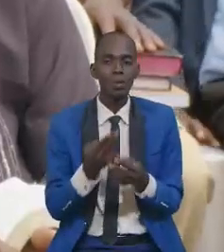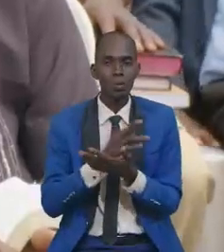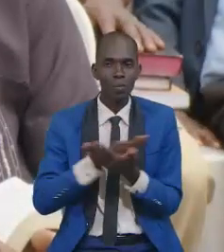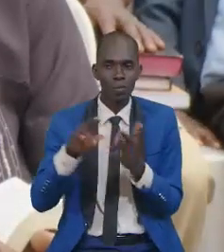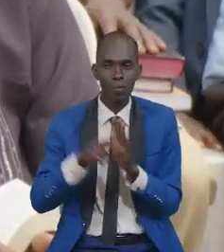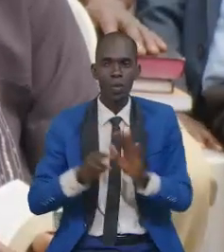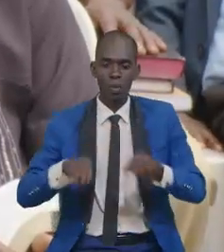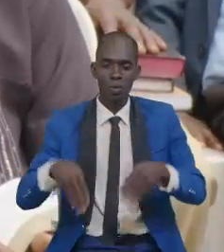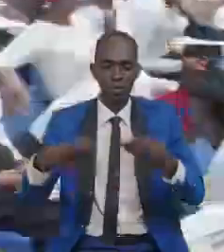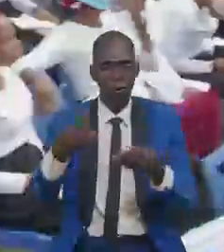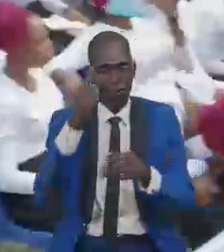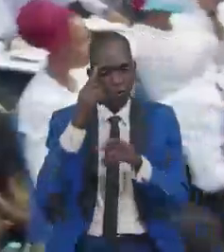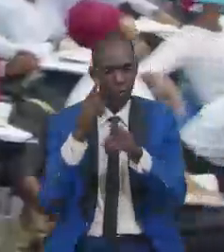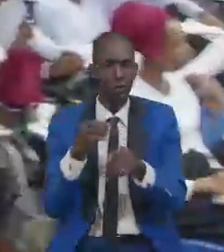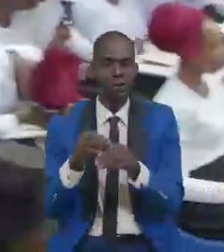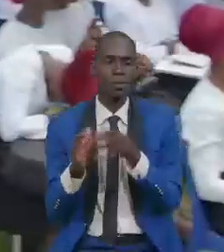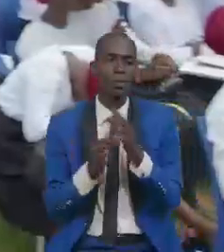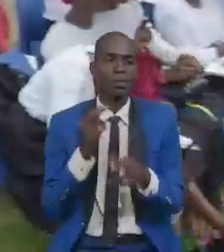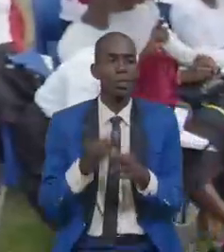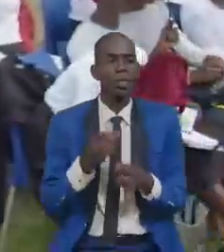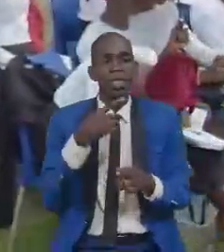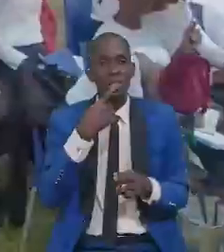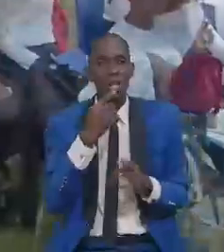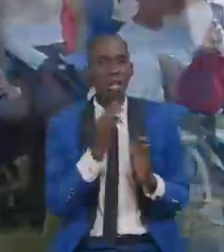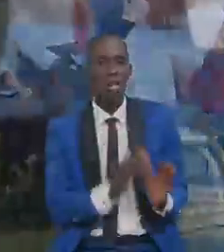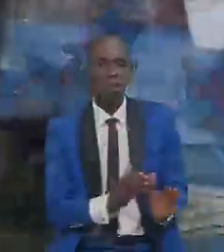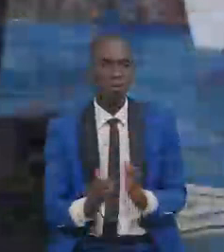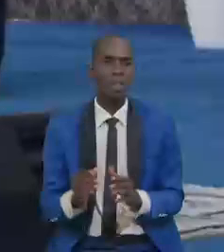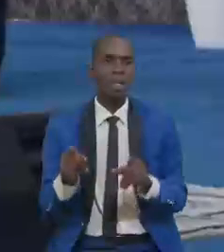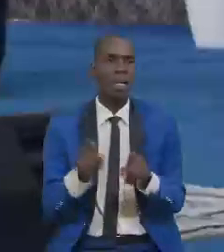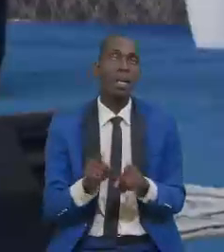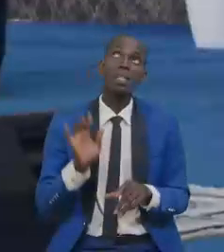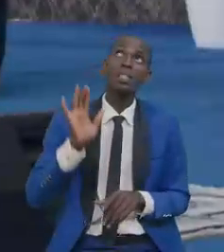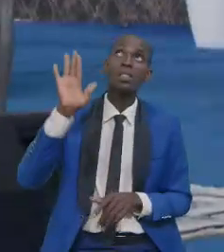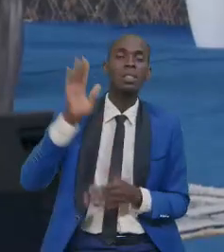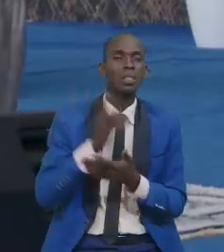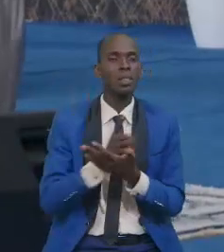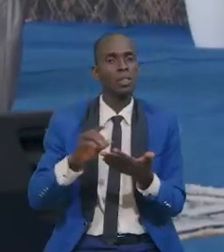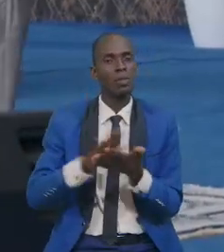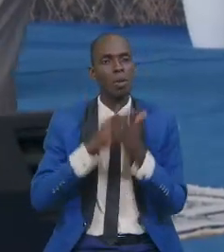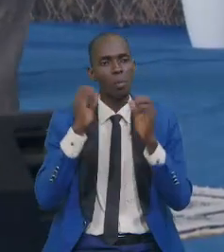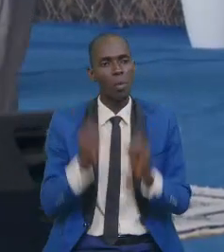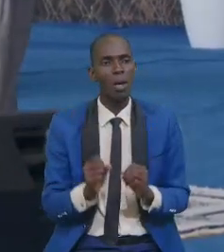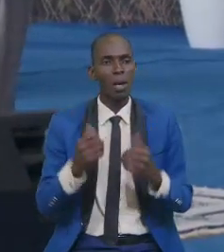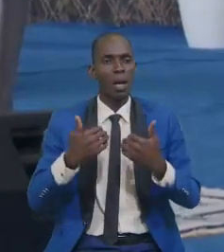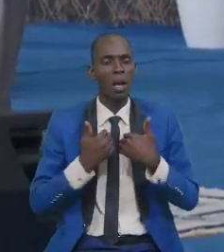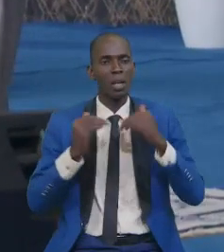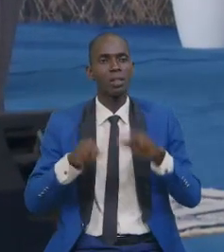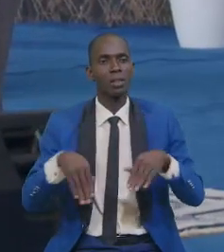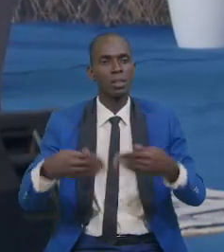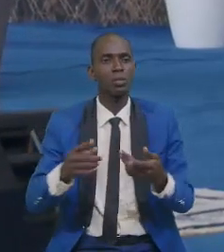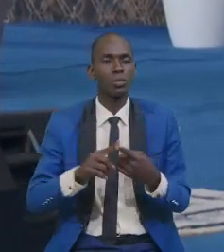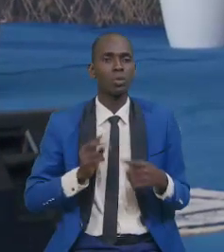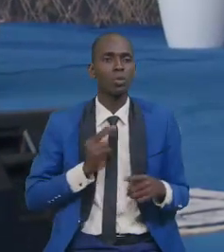provided for you. Says, according as his divine power, he has given unto us